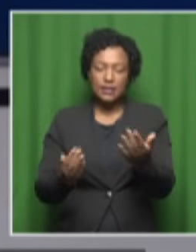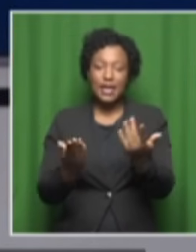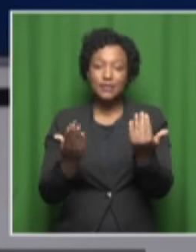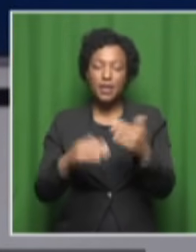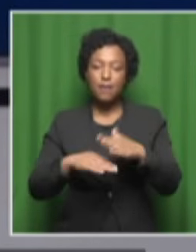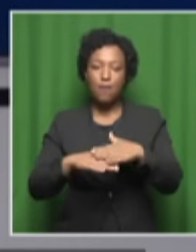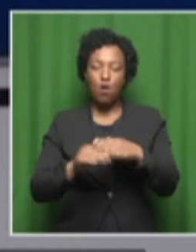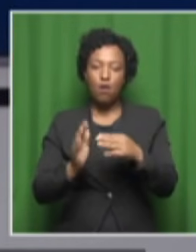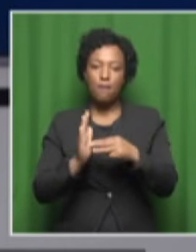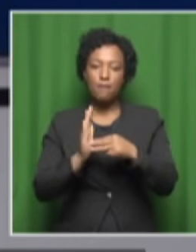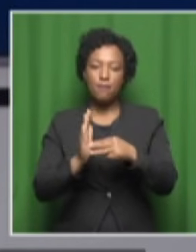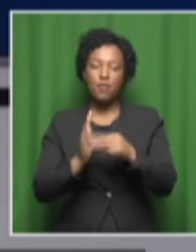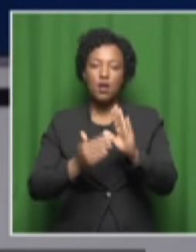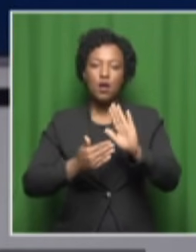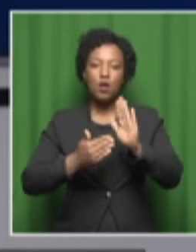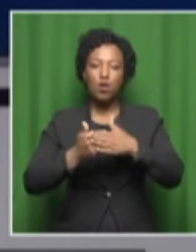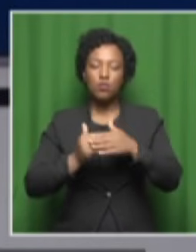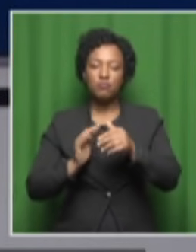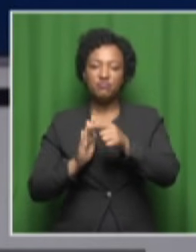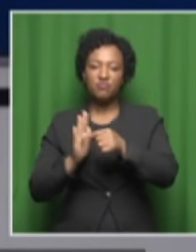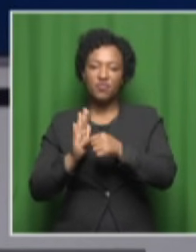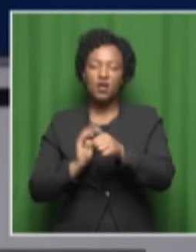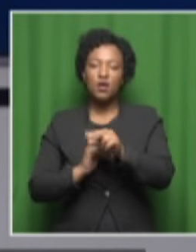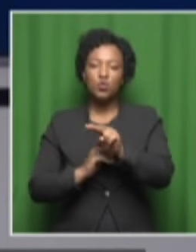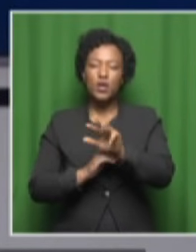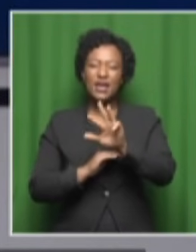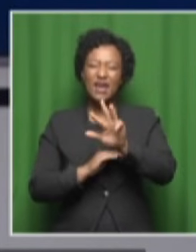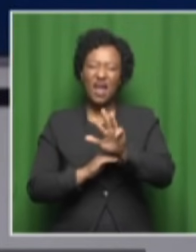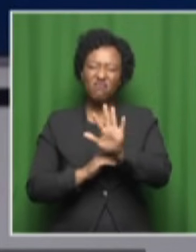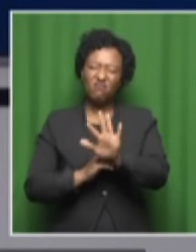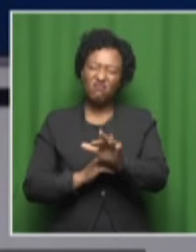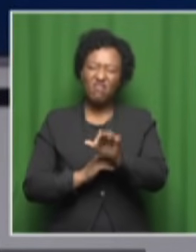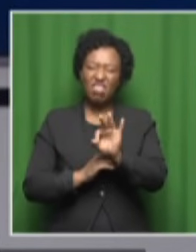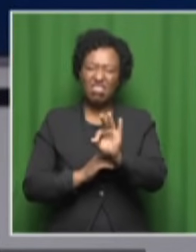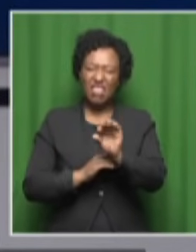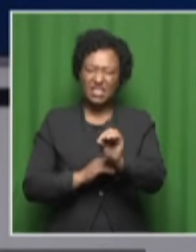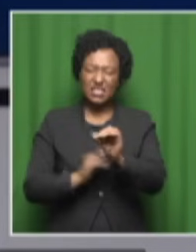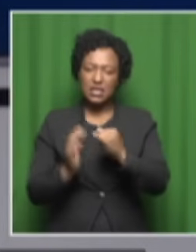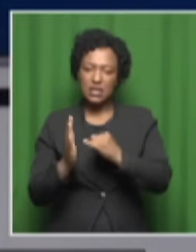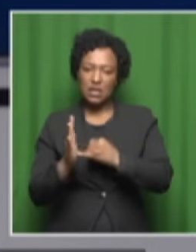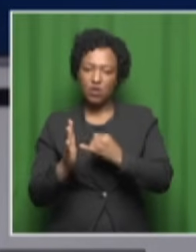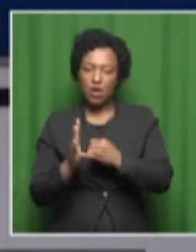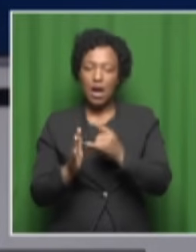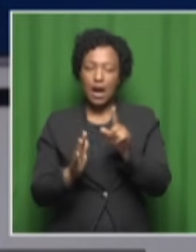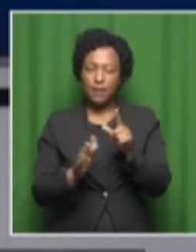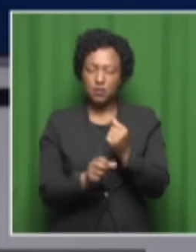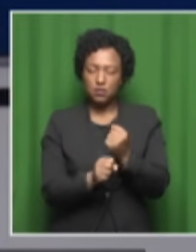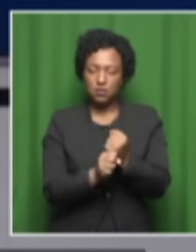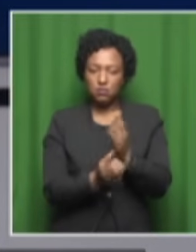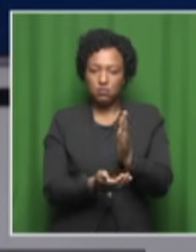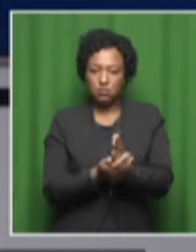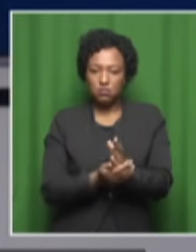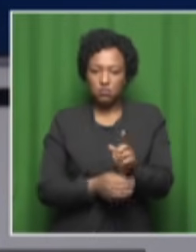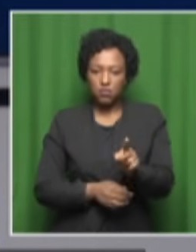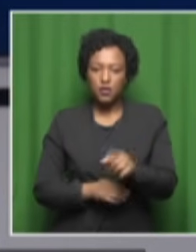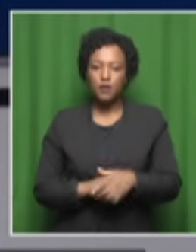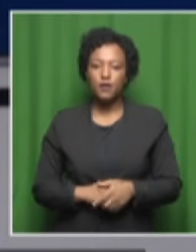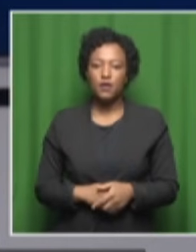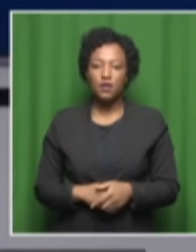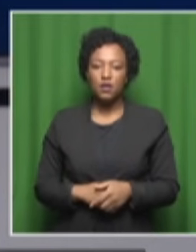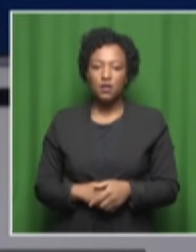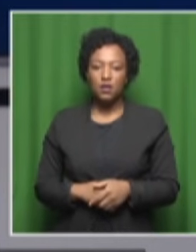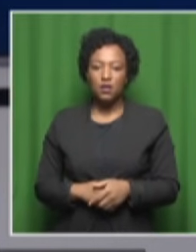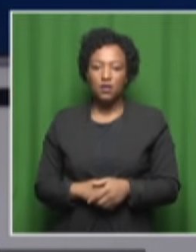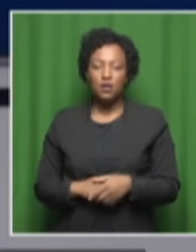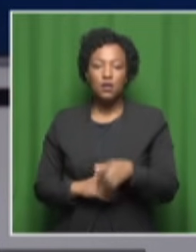The closing date is the 30th, I think, of January. I'll just have to verify that, you